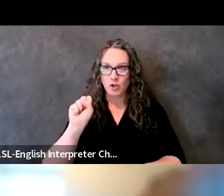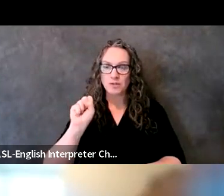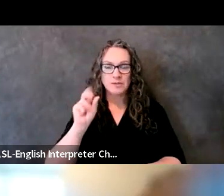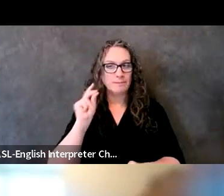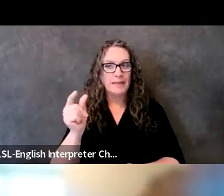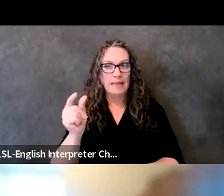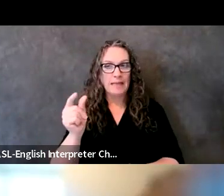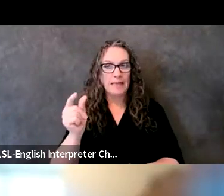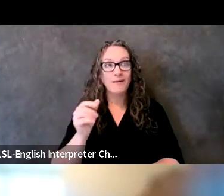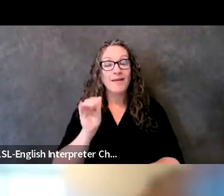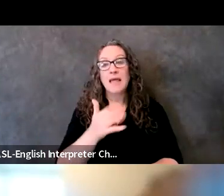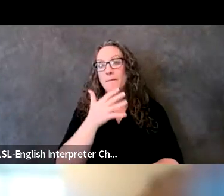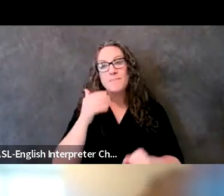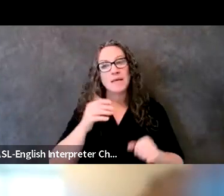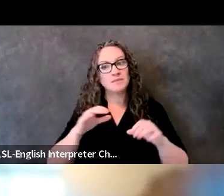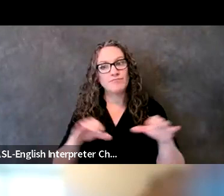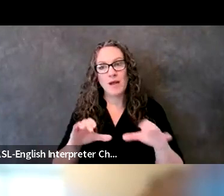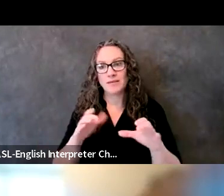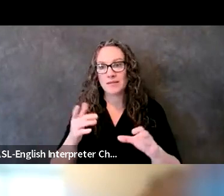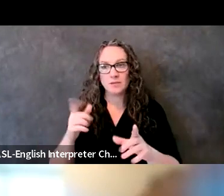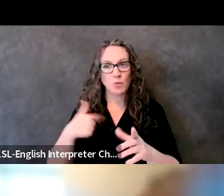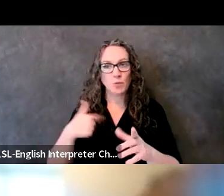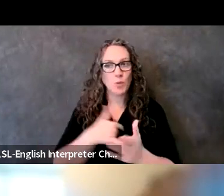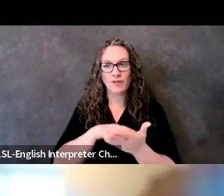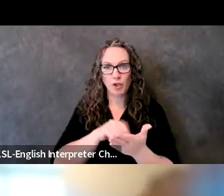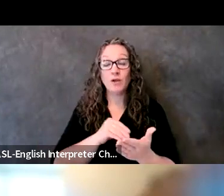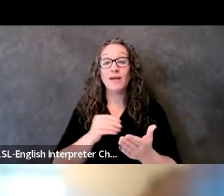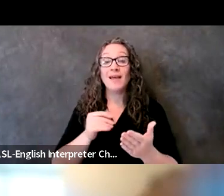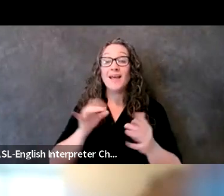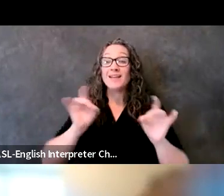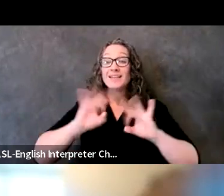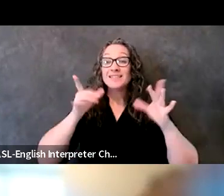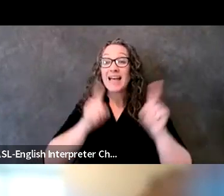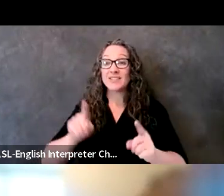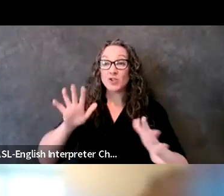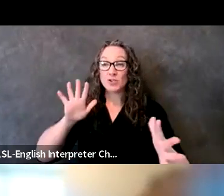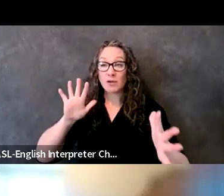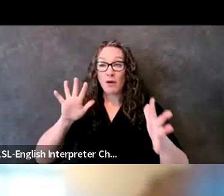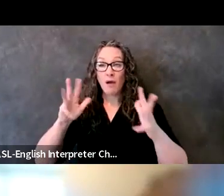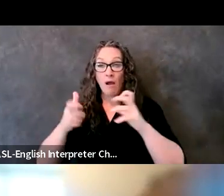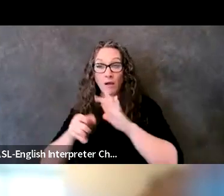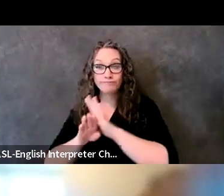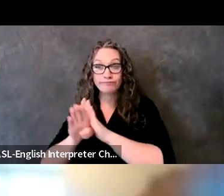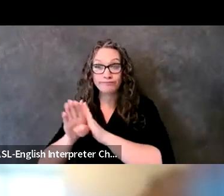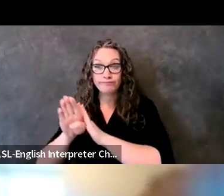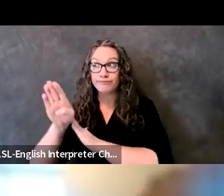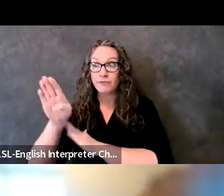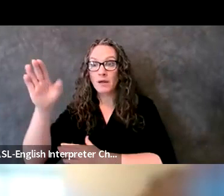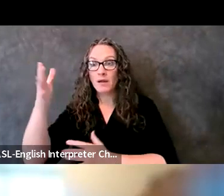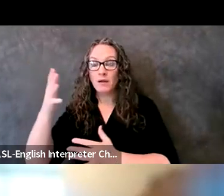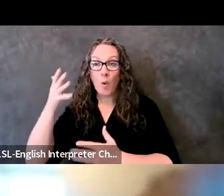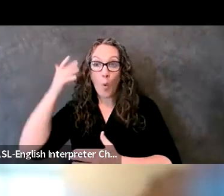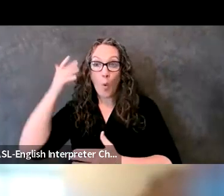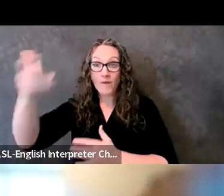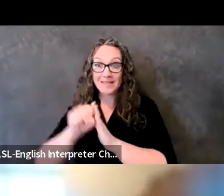the past, because with disasters and emergencies evolving throughout the state, and we have a need for those access and functional need